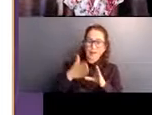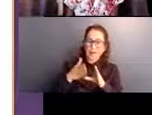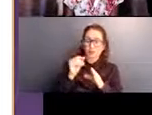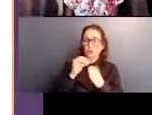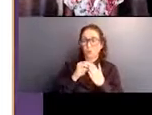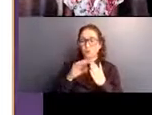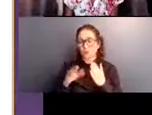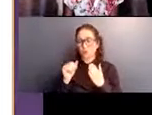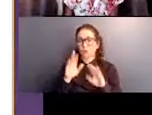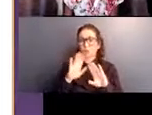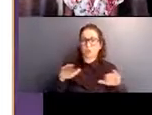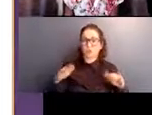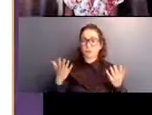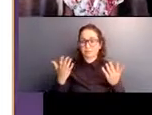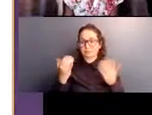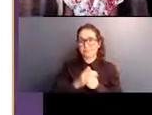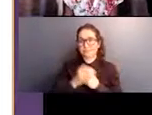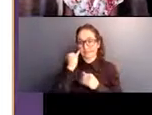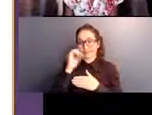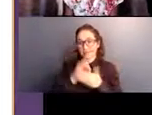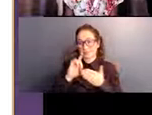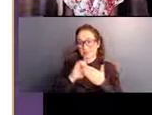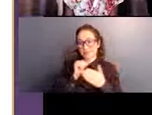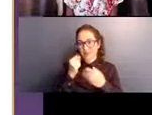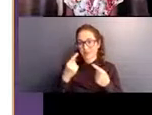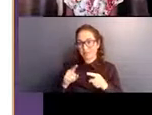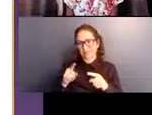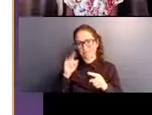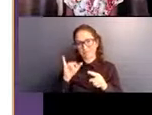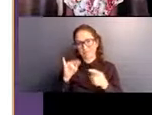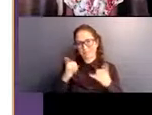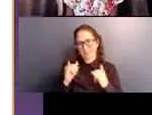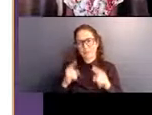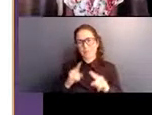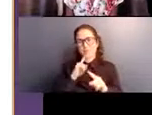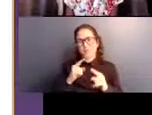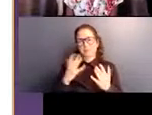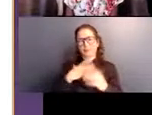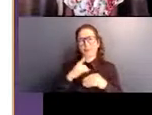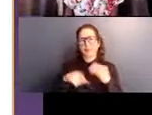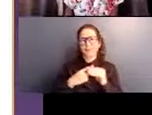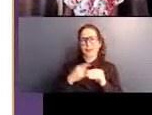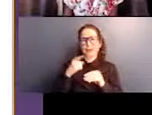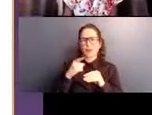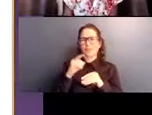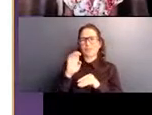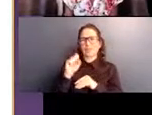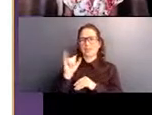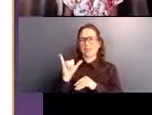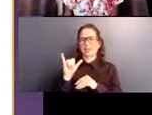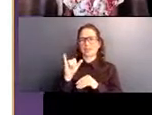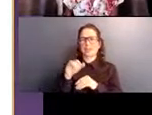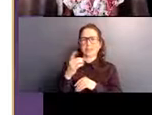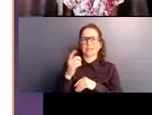it were not for discrimination. And what I like about this essay by Dr. Dafinia